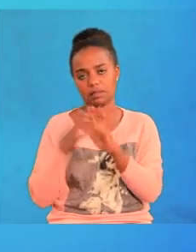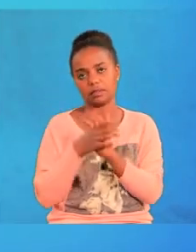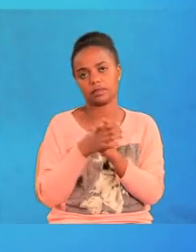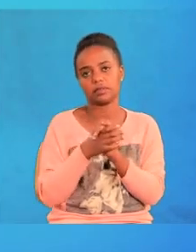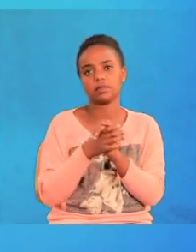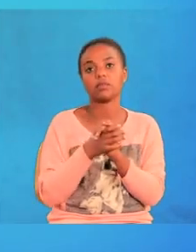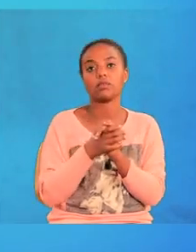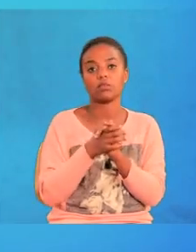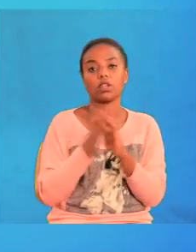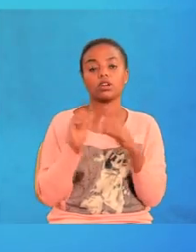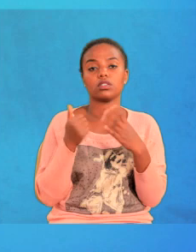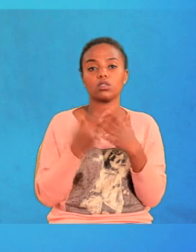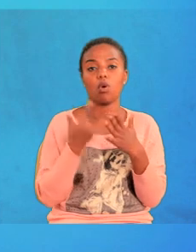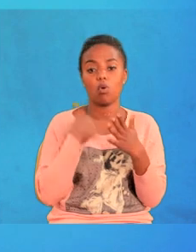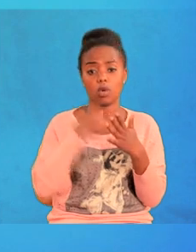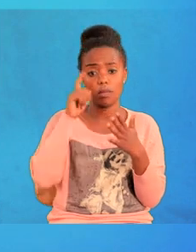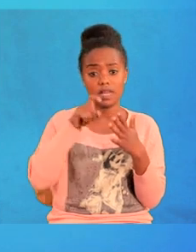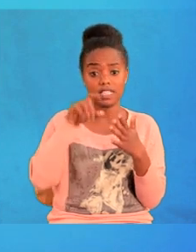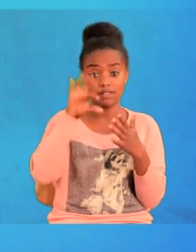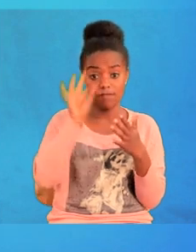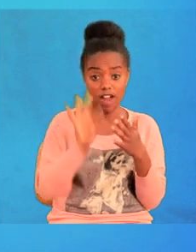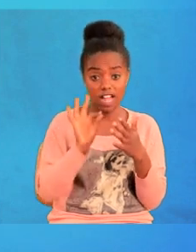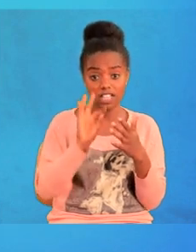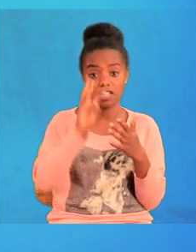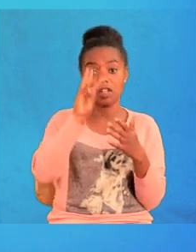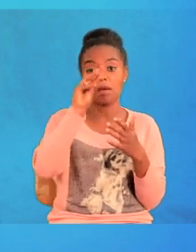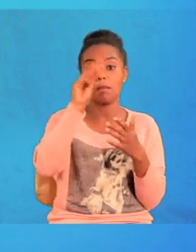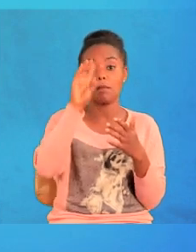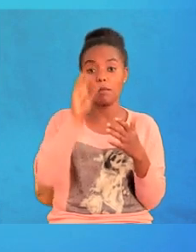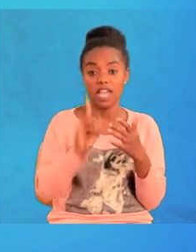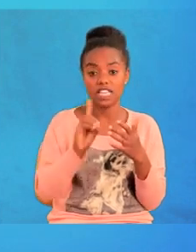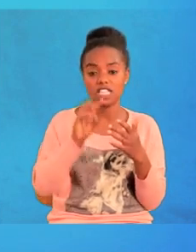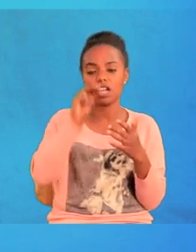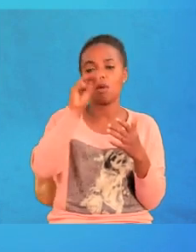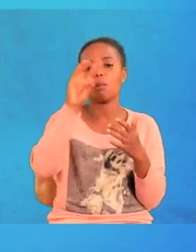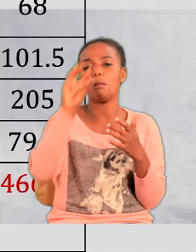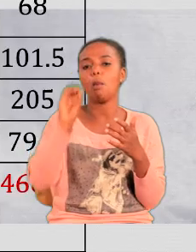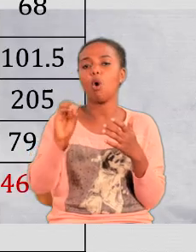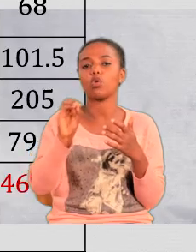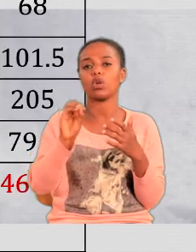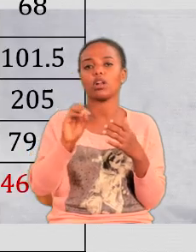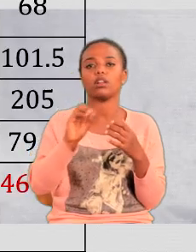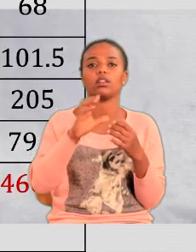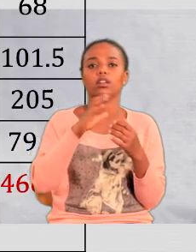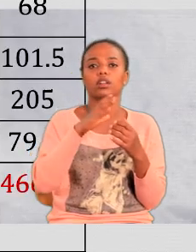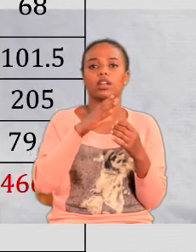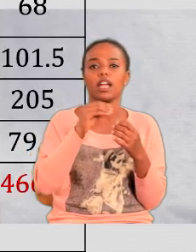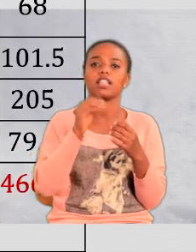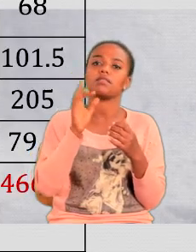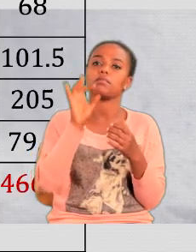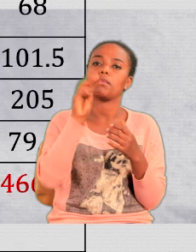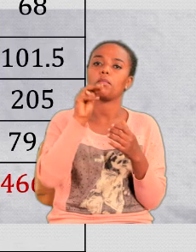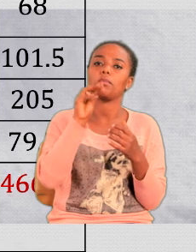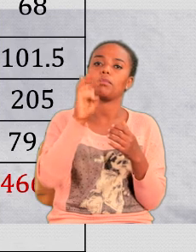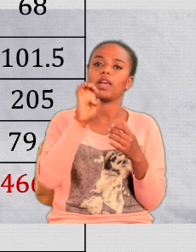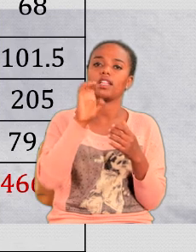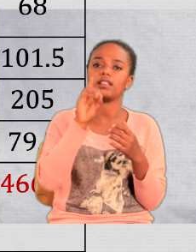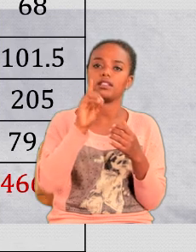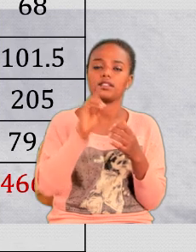So we need to find median, mean, and mode for this data set.